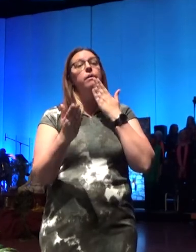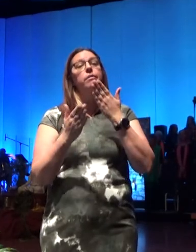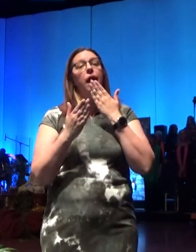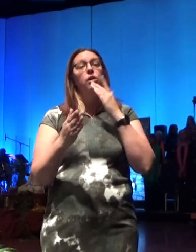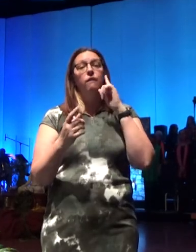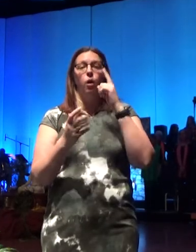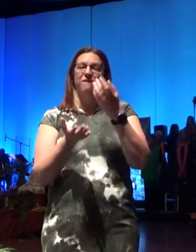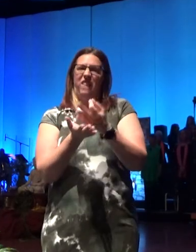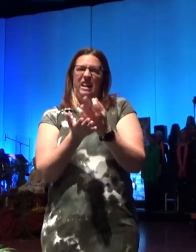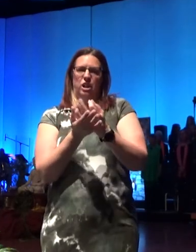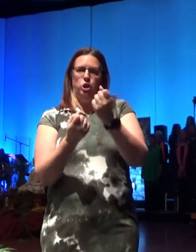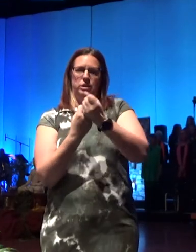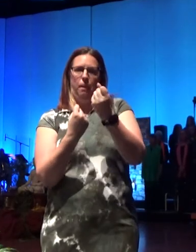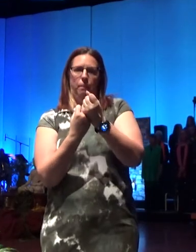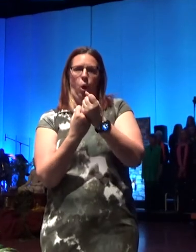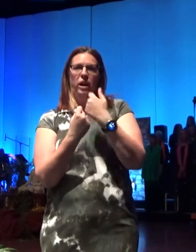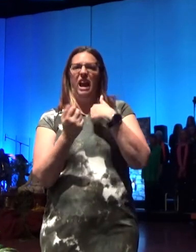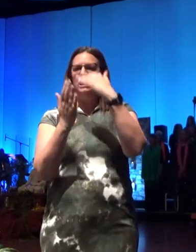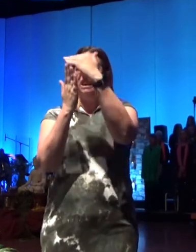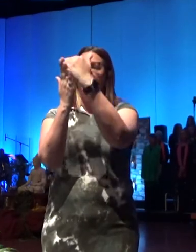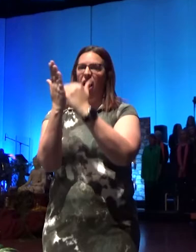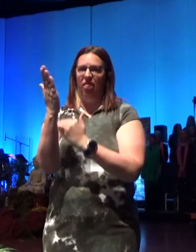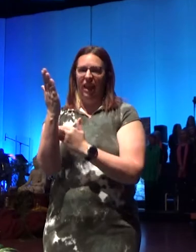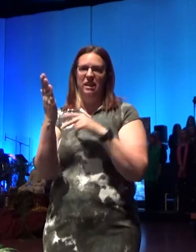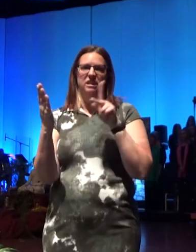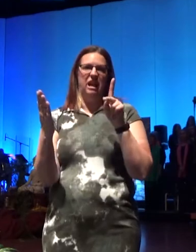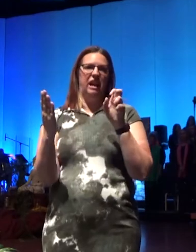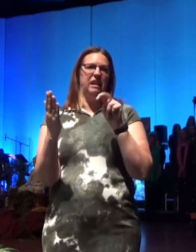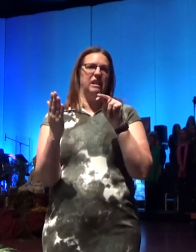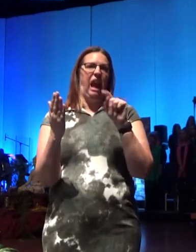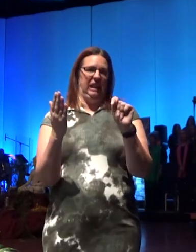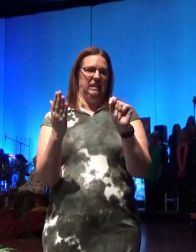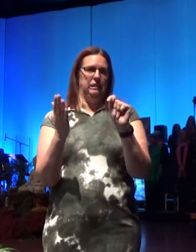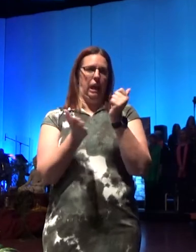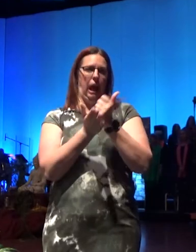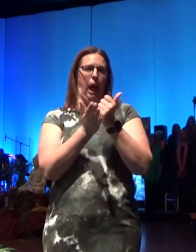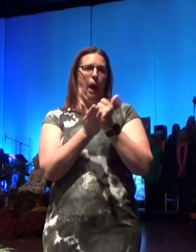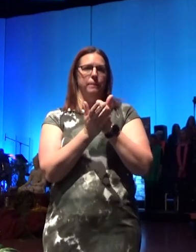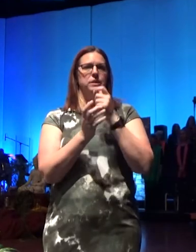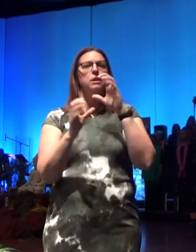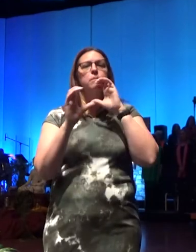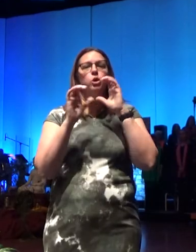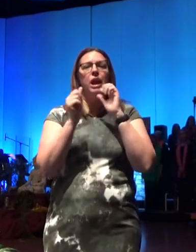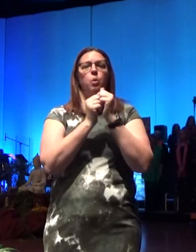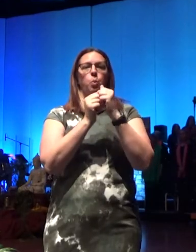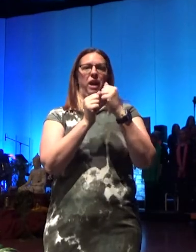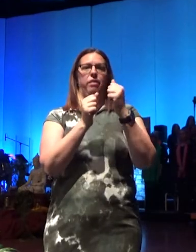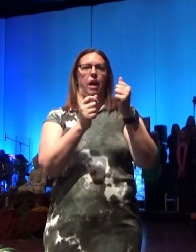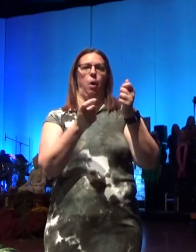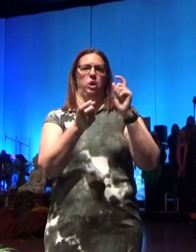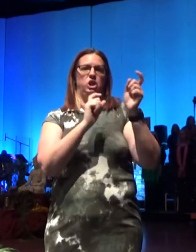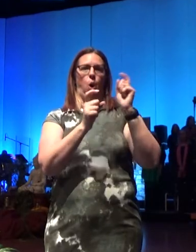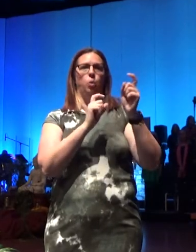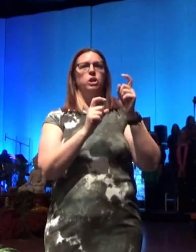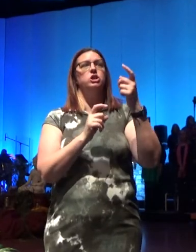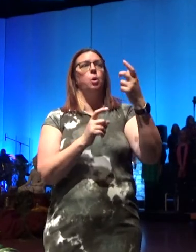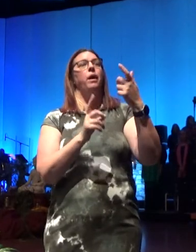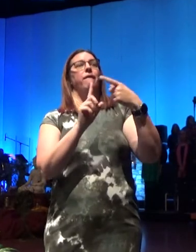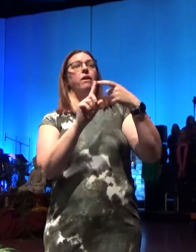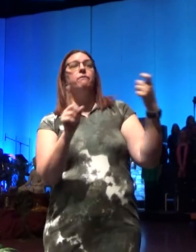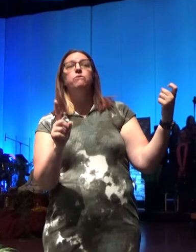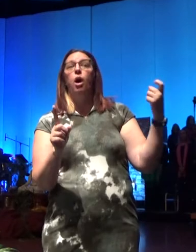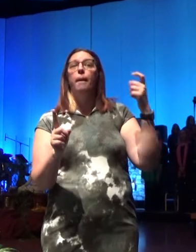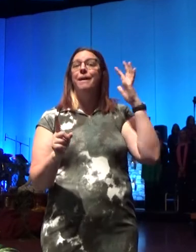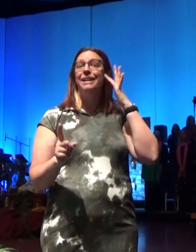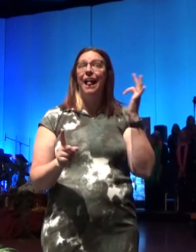was given a list. Dr. Kent helps communicate with our donors, and we were looking at donations that came in this week. We have them from Hemet, California,